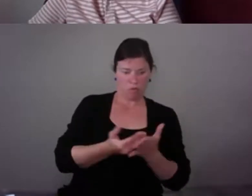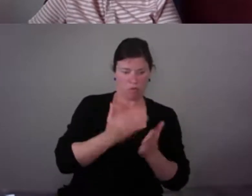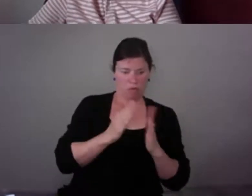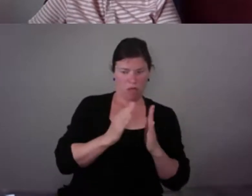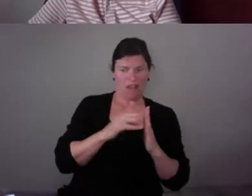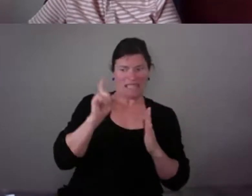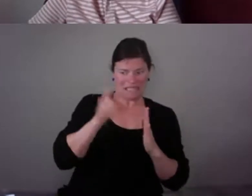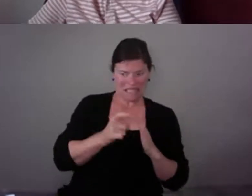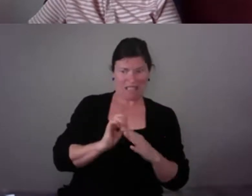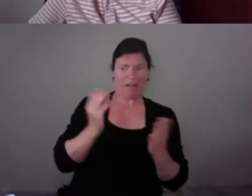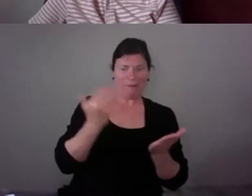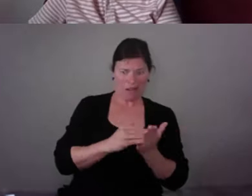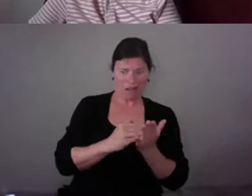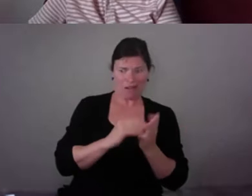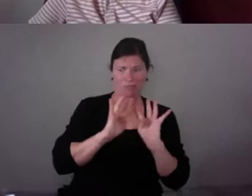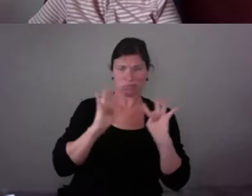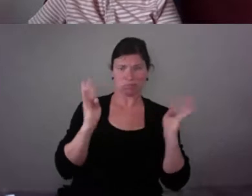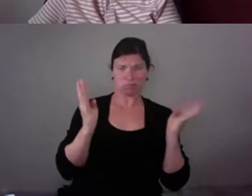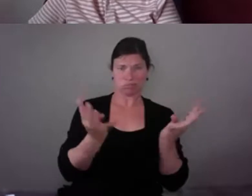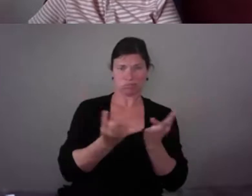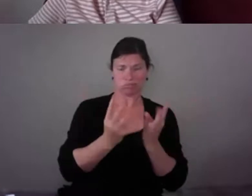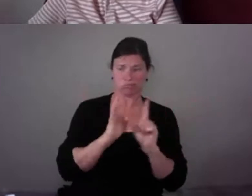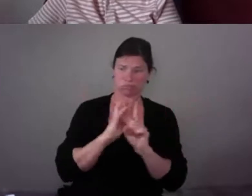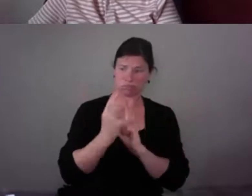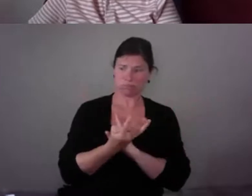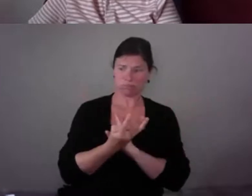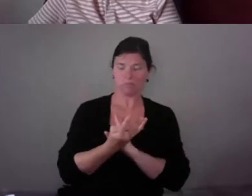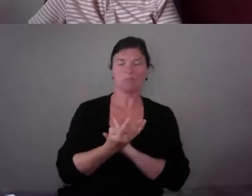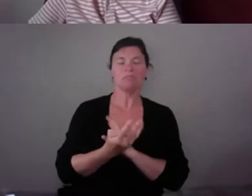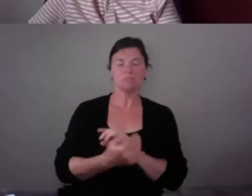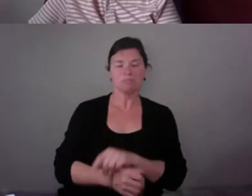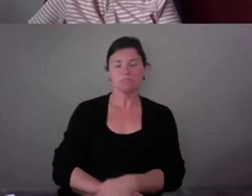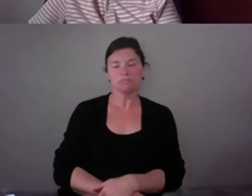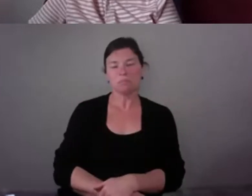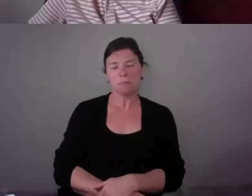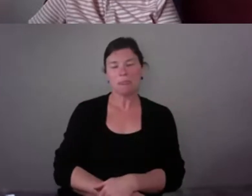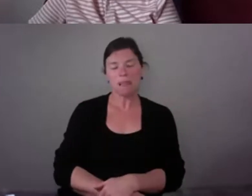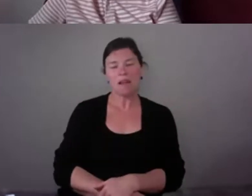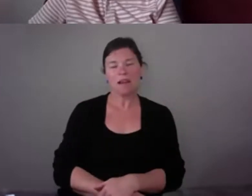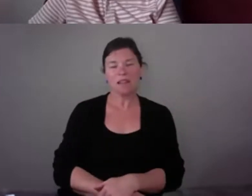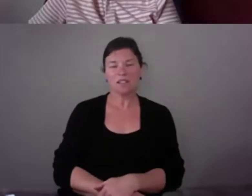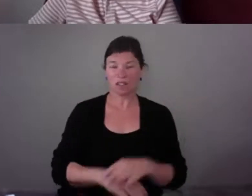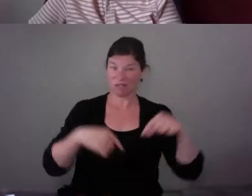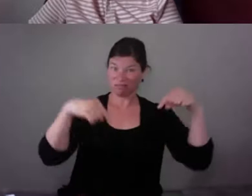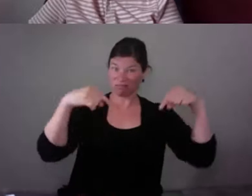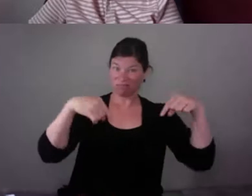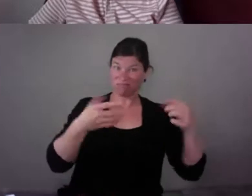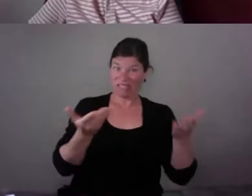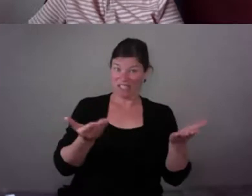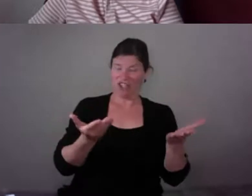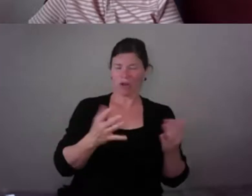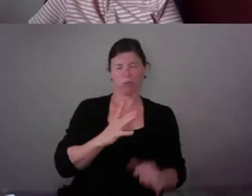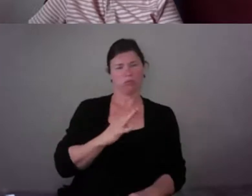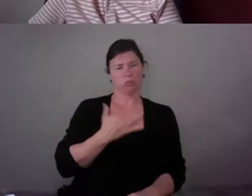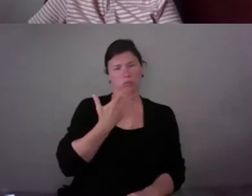from people, and I had I have a great circle of support